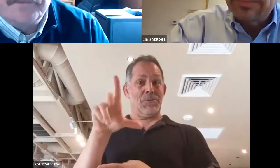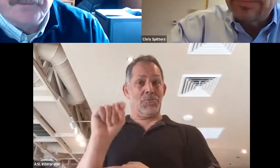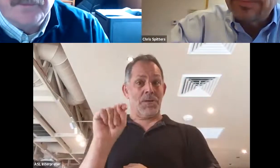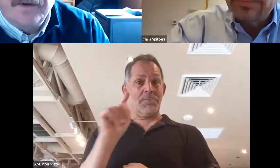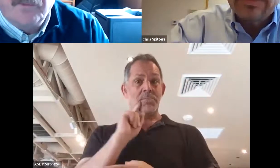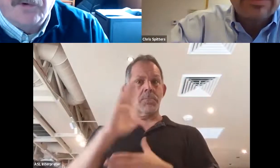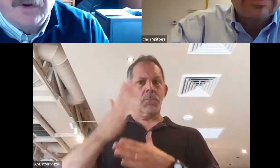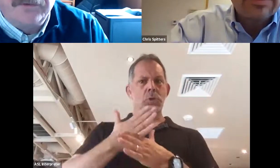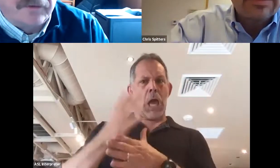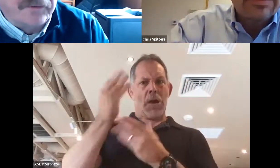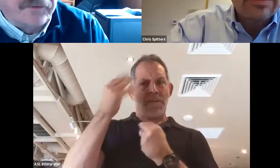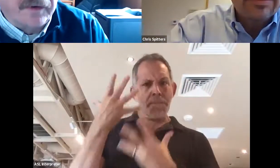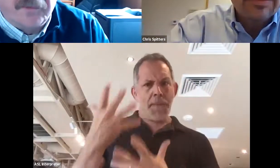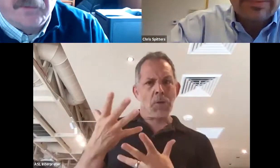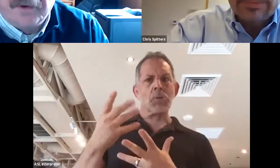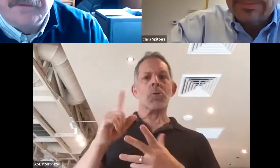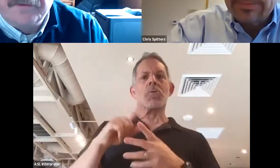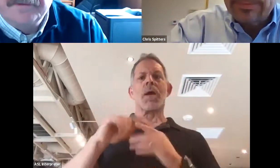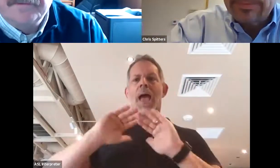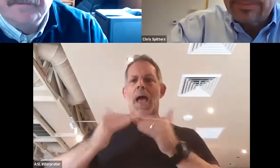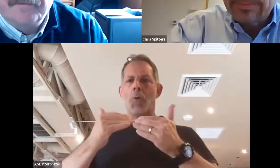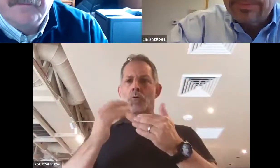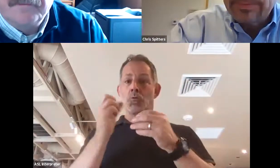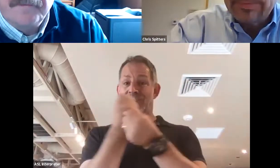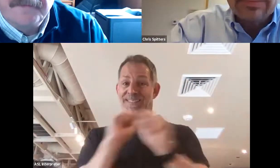Okay. Any more questions? We've got a couple minutes.